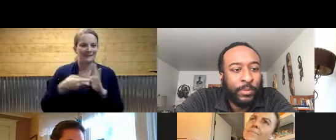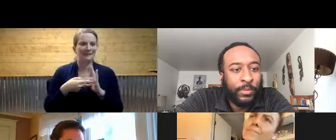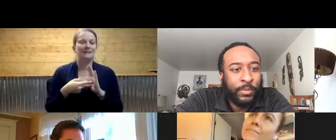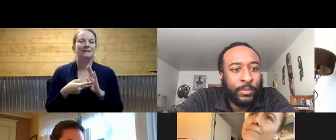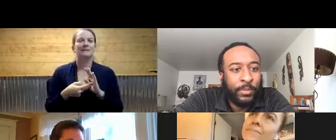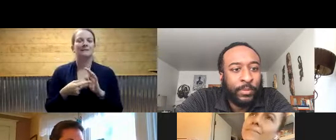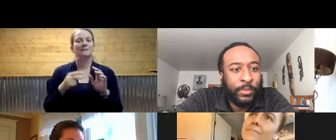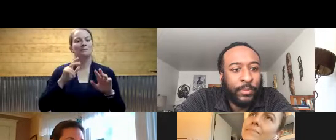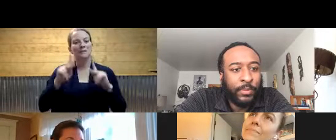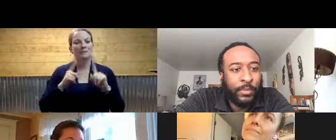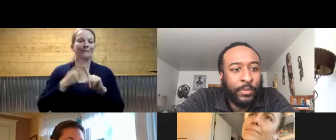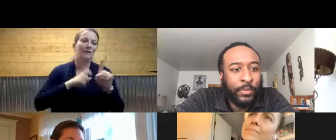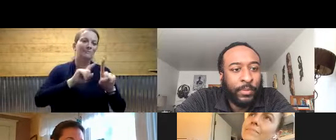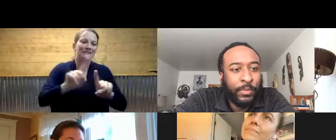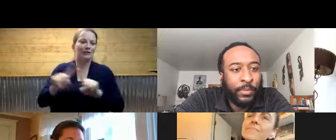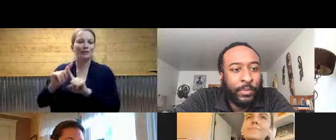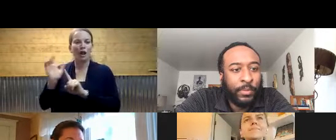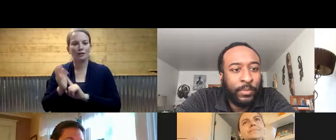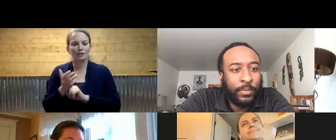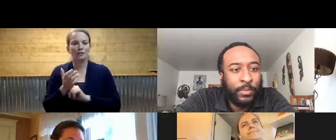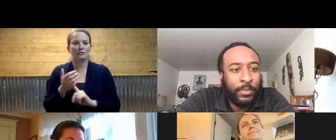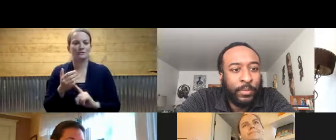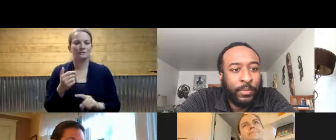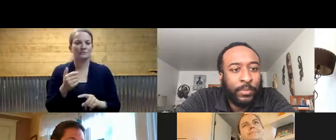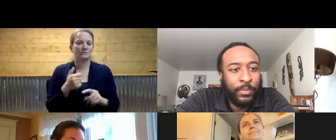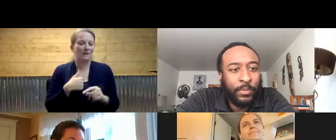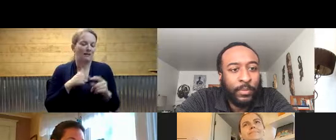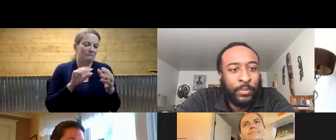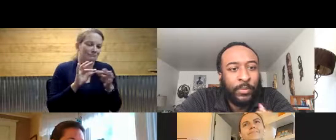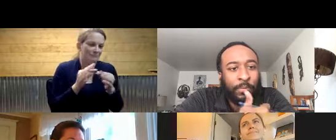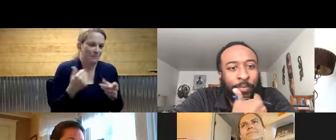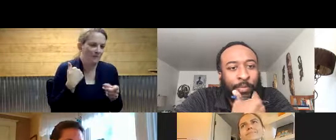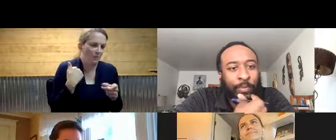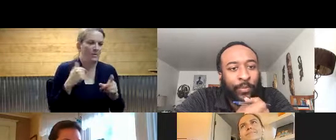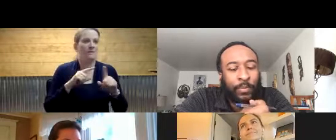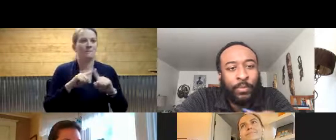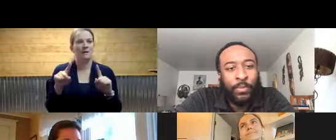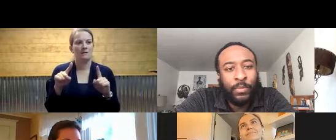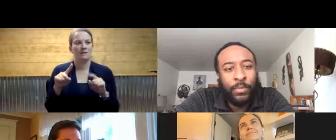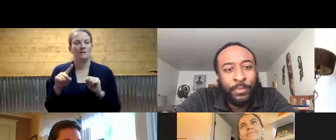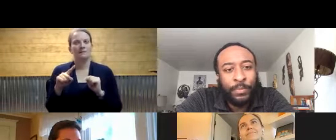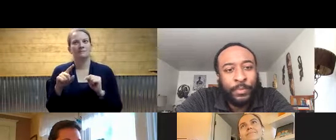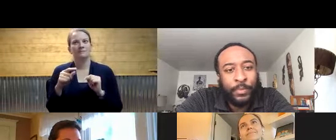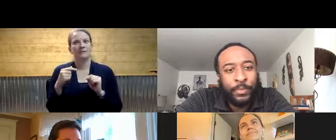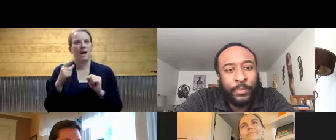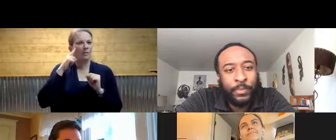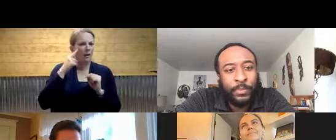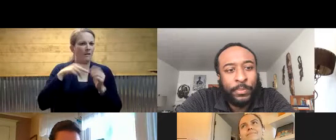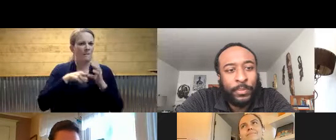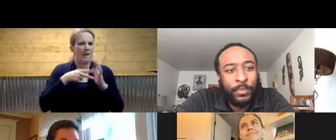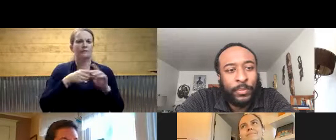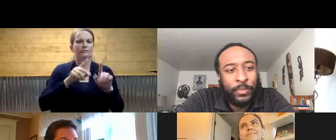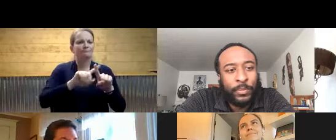people from different cultures. I touched on this in my earlier answers. And